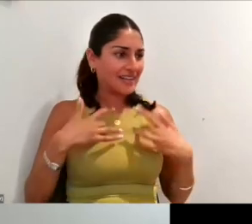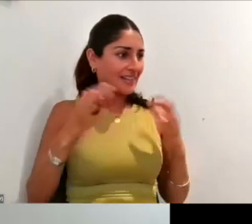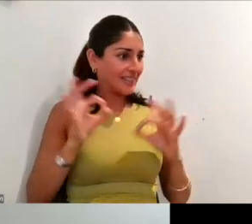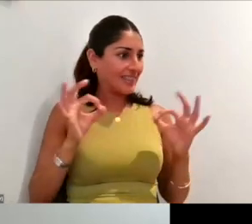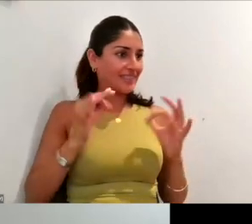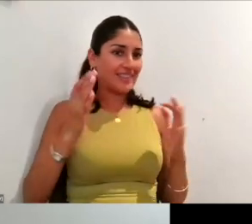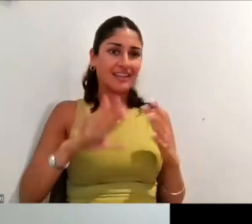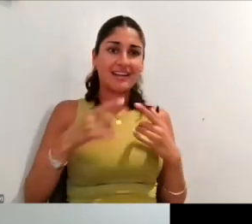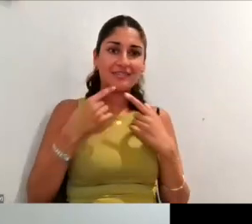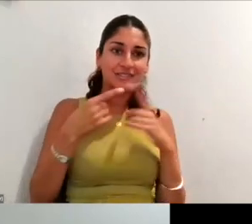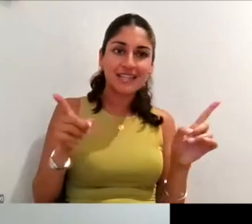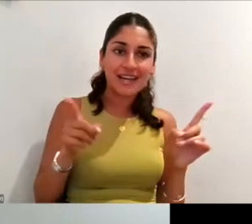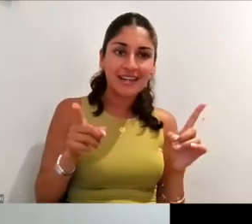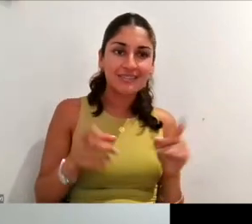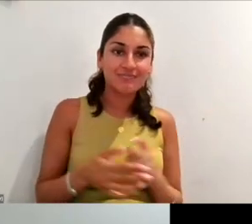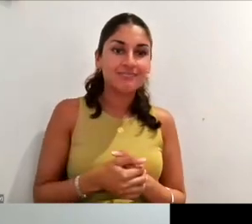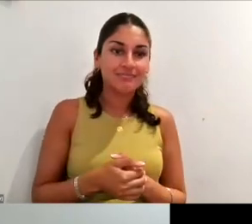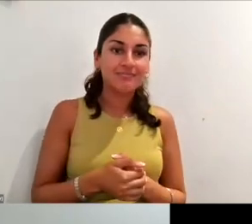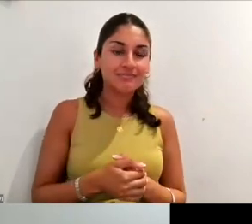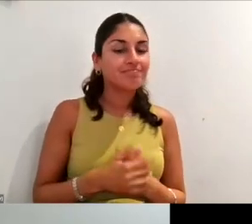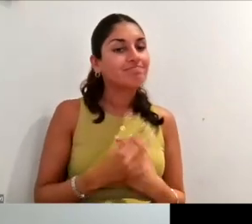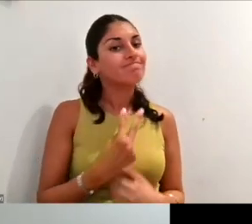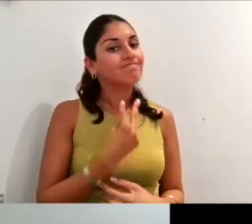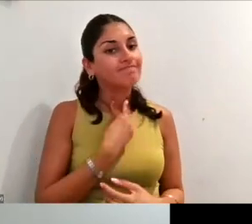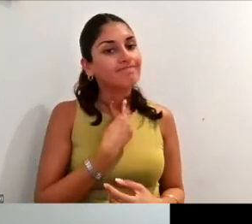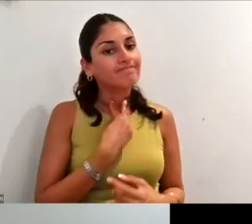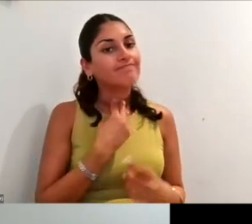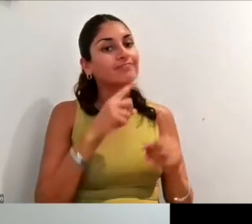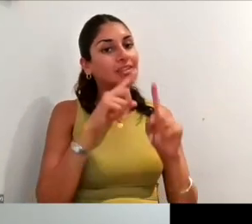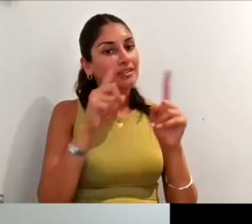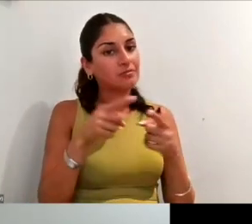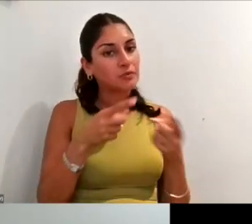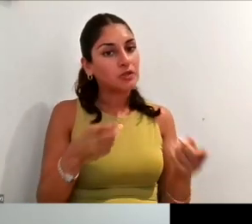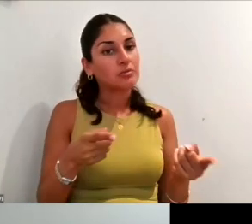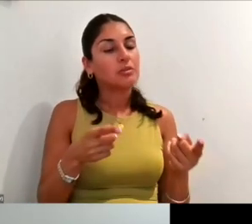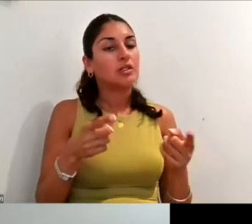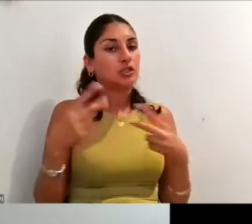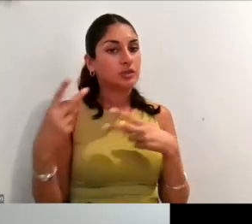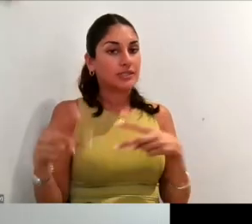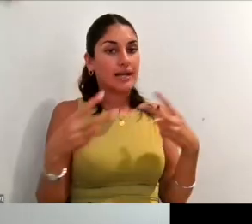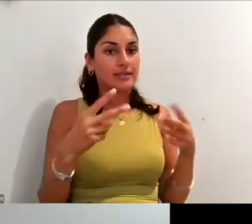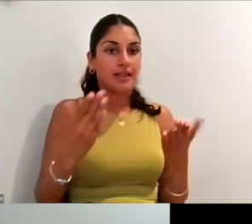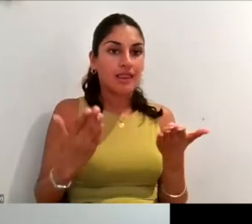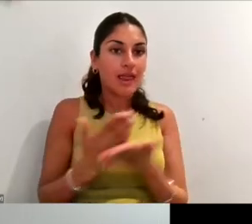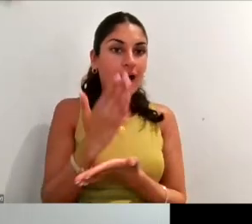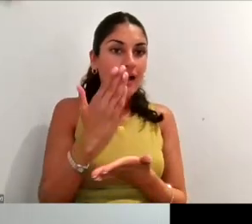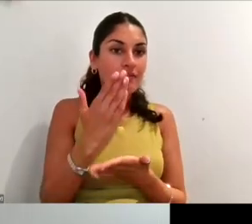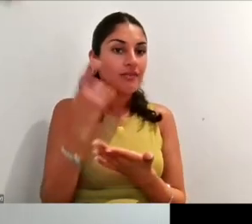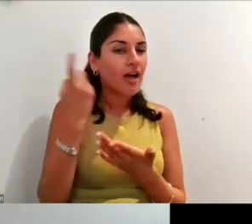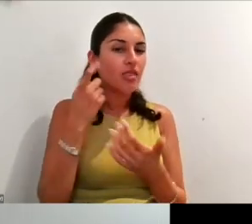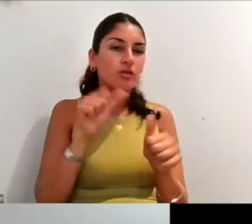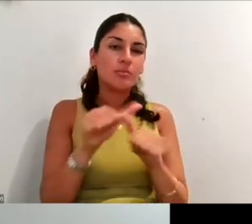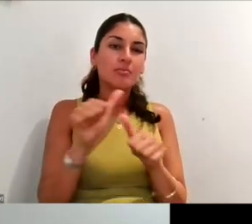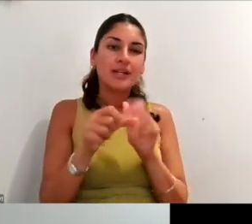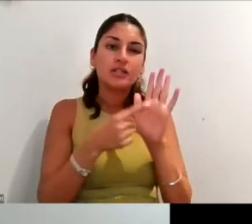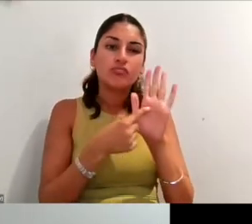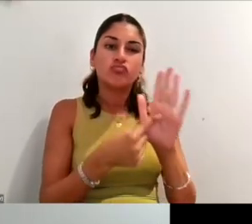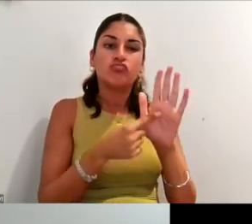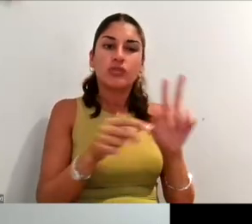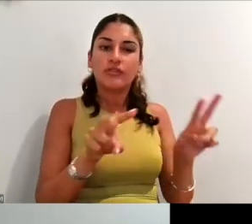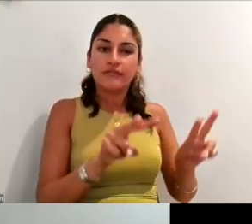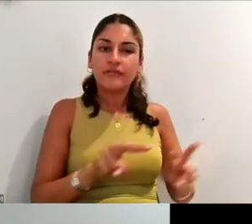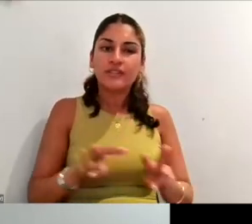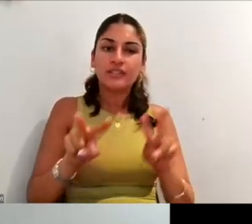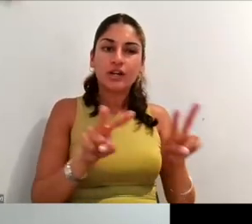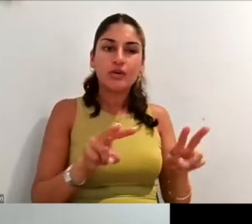to say. But yeah, unfortunately, I won't be able to present it today. I thought it would be better to see a video, which Marcy